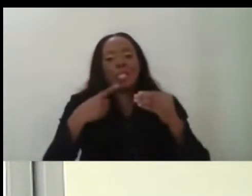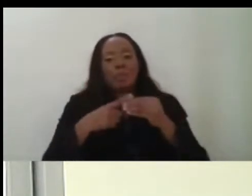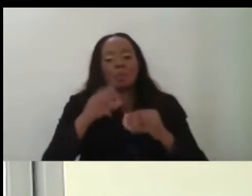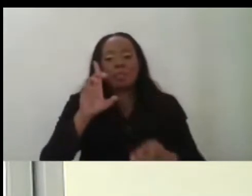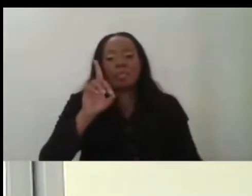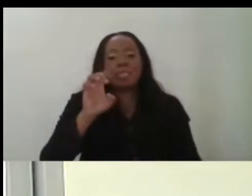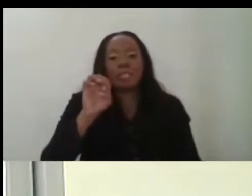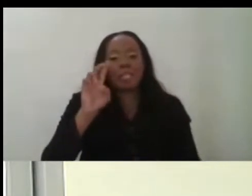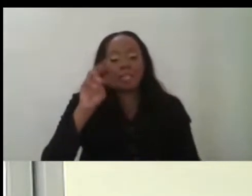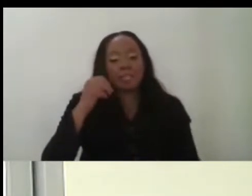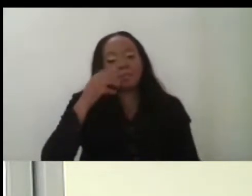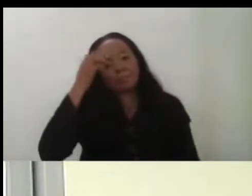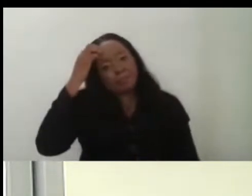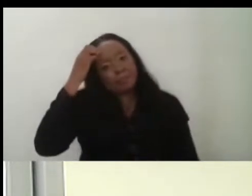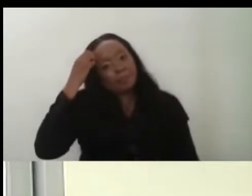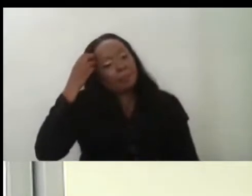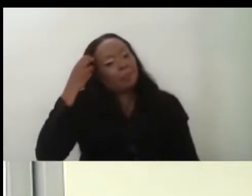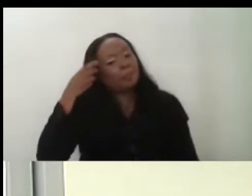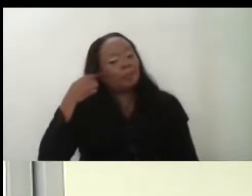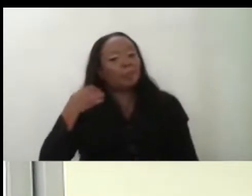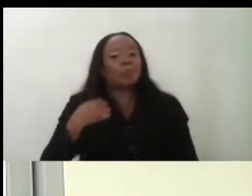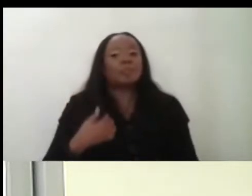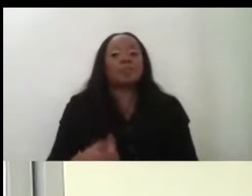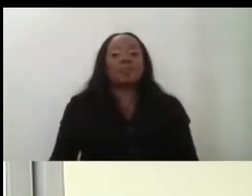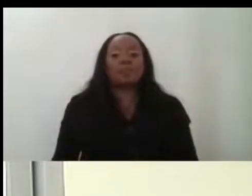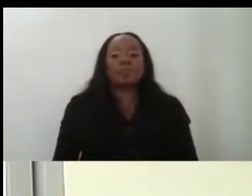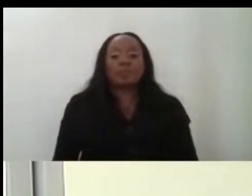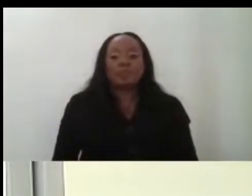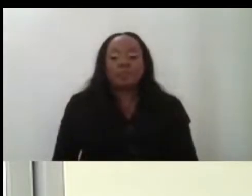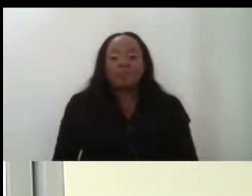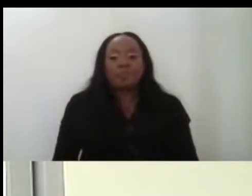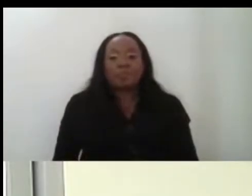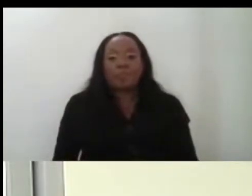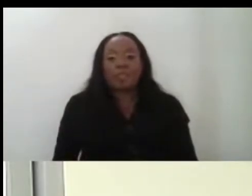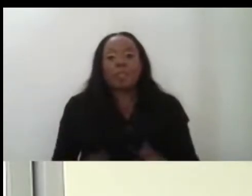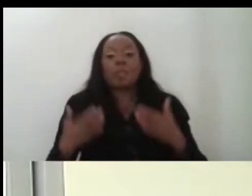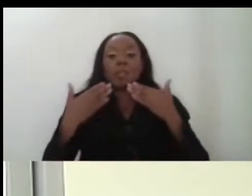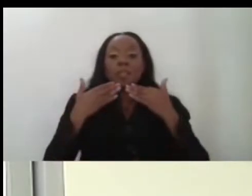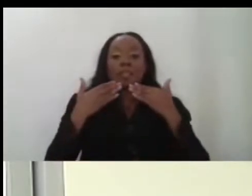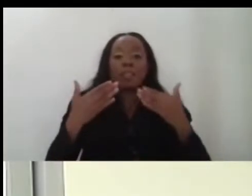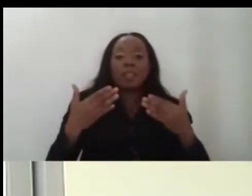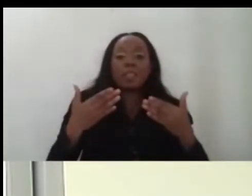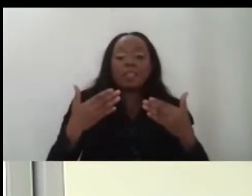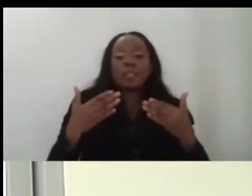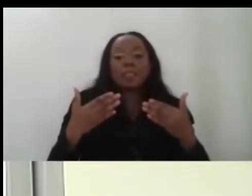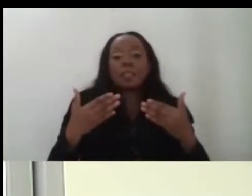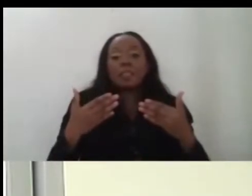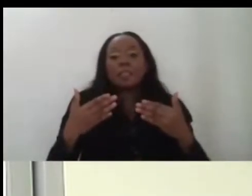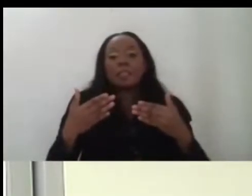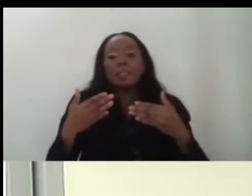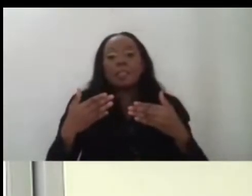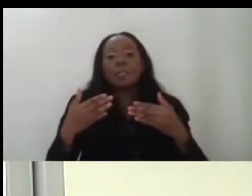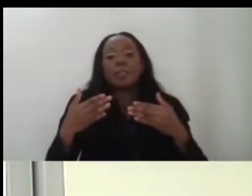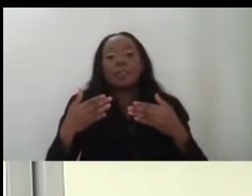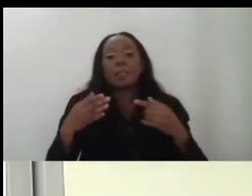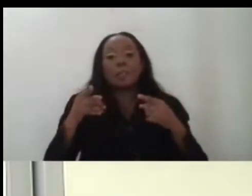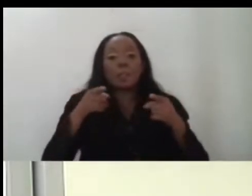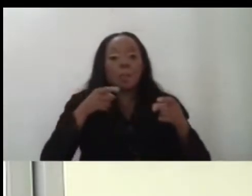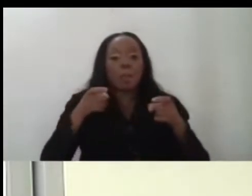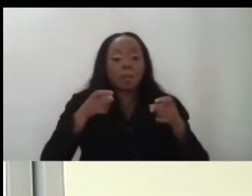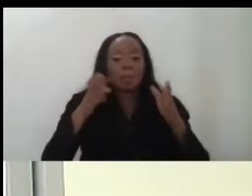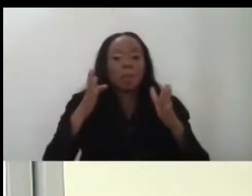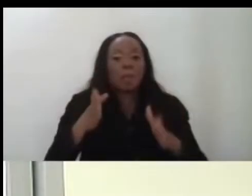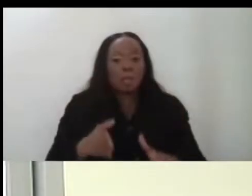of Emergency Management. We want to thank our partner. We want to thank the Manager of Direct Sales and Support